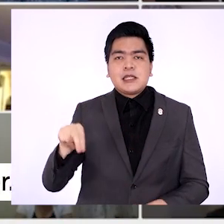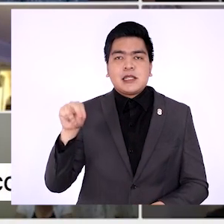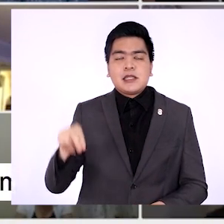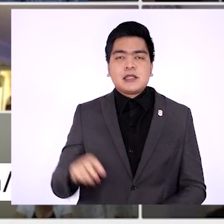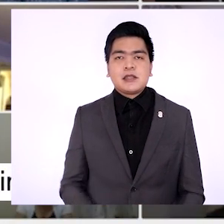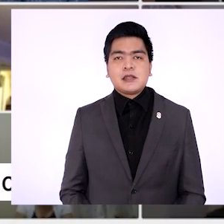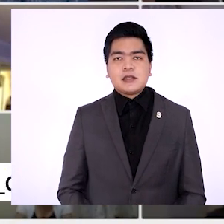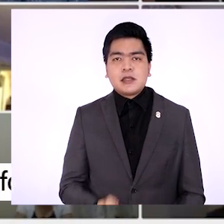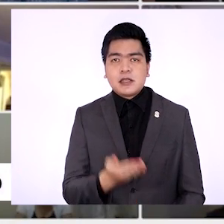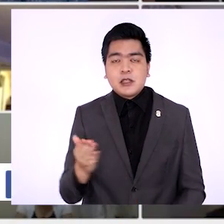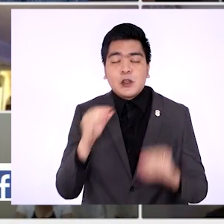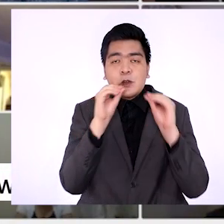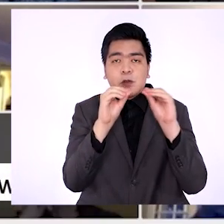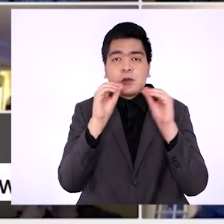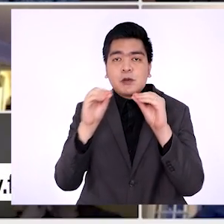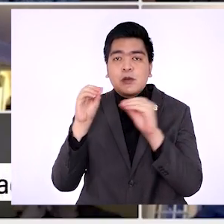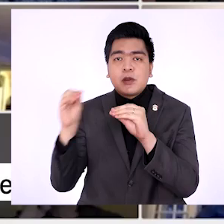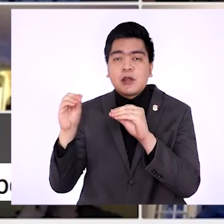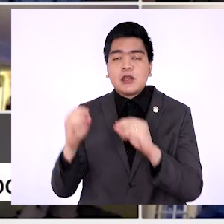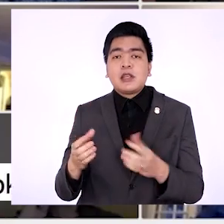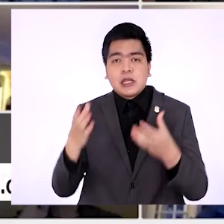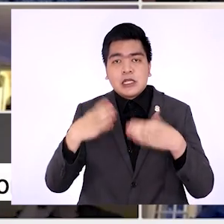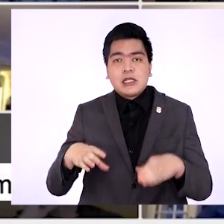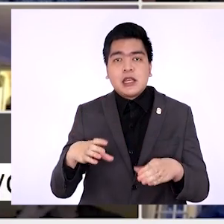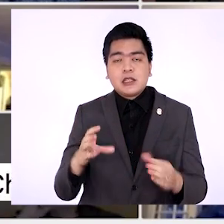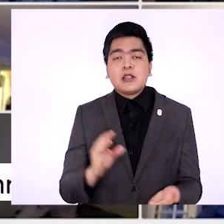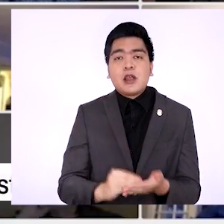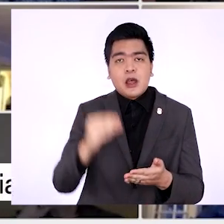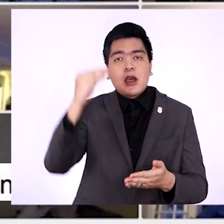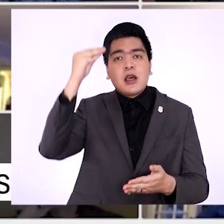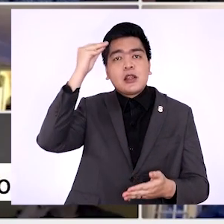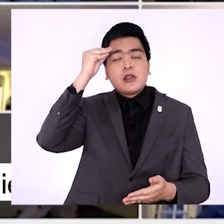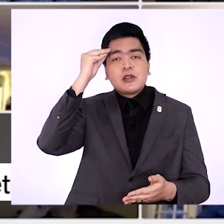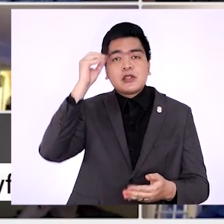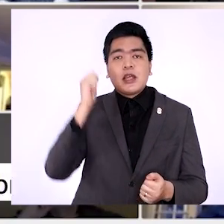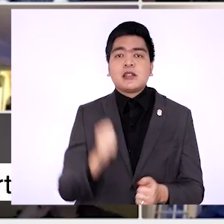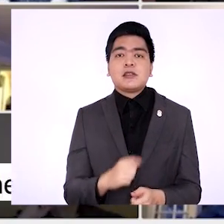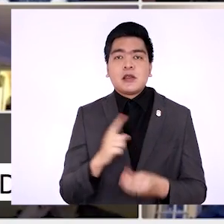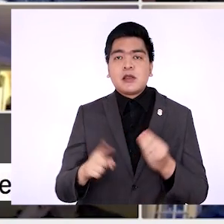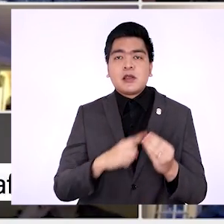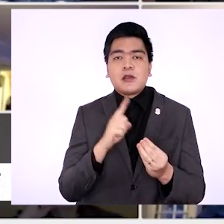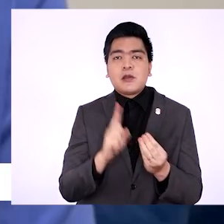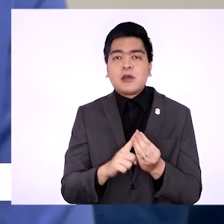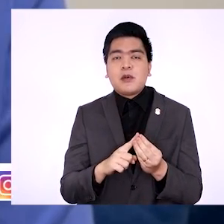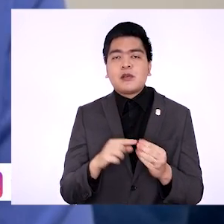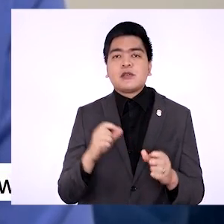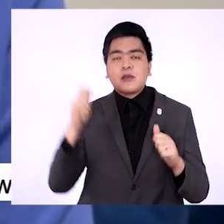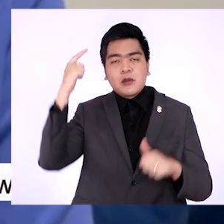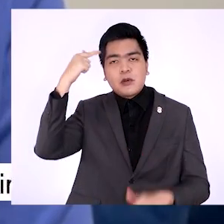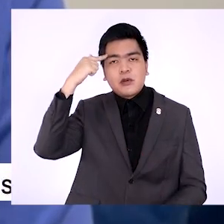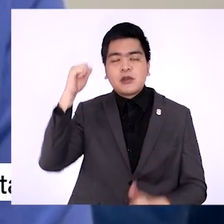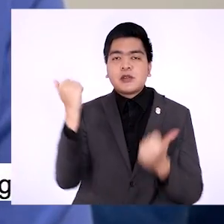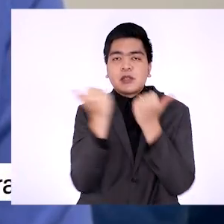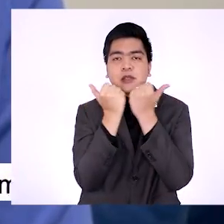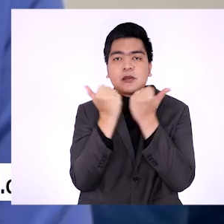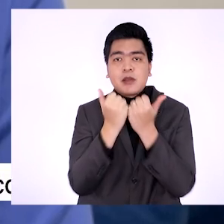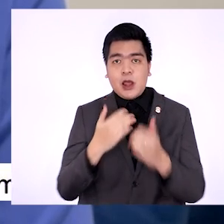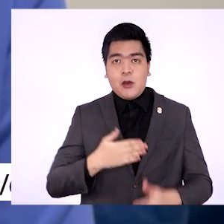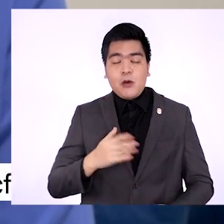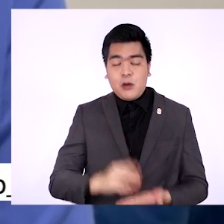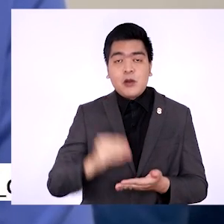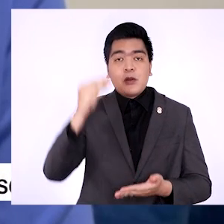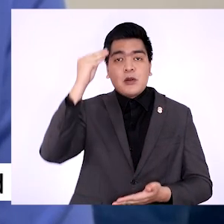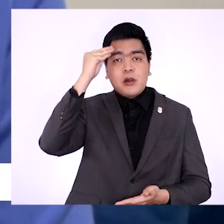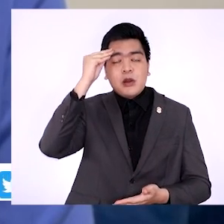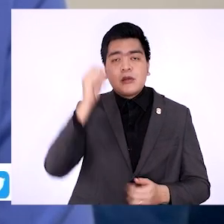youth members were given an opportunity to learn about the different domains of autism. I learned how to